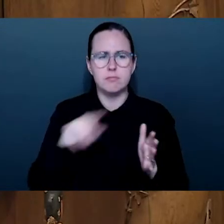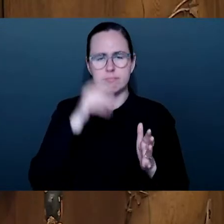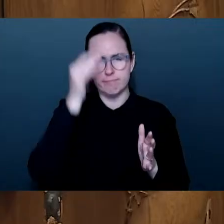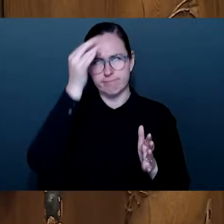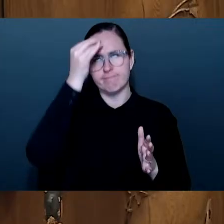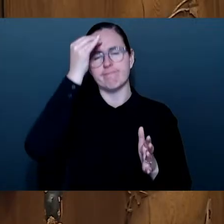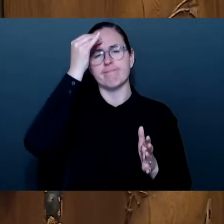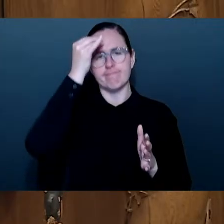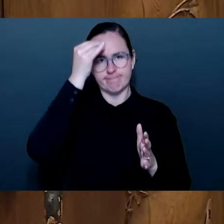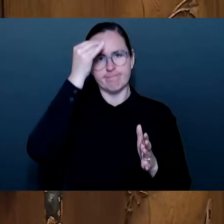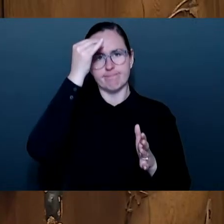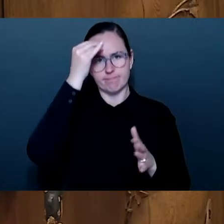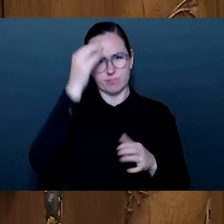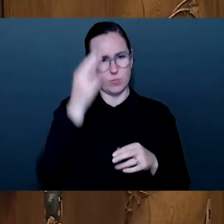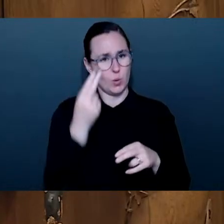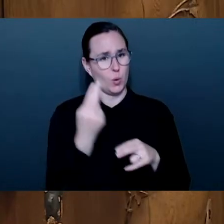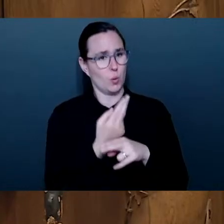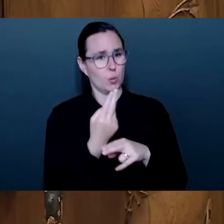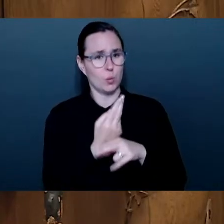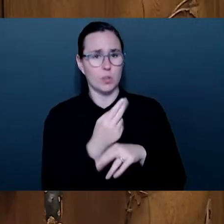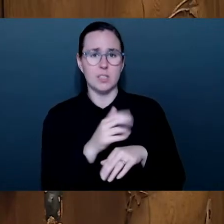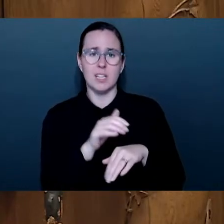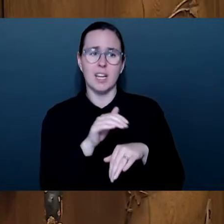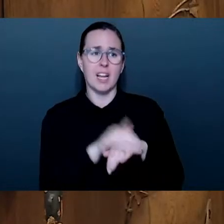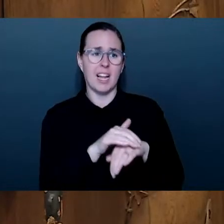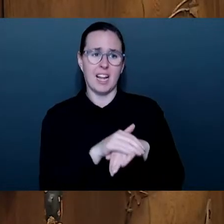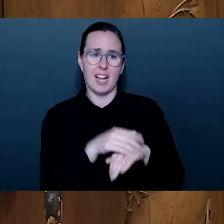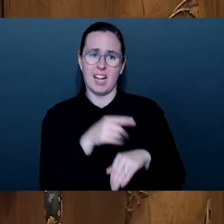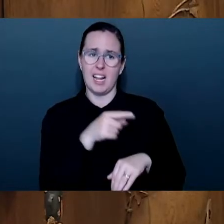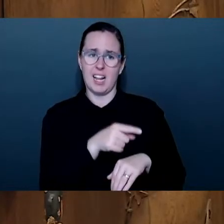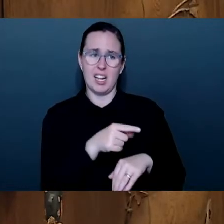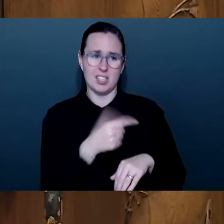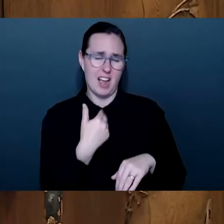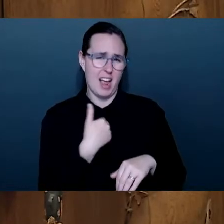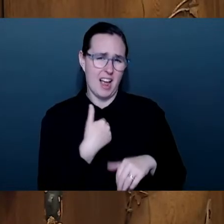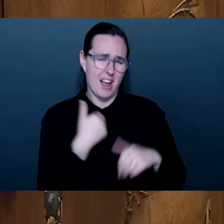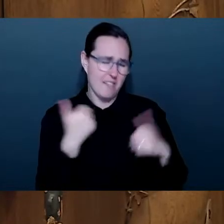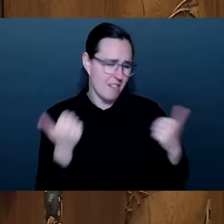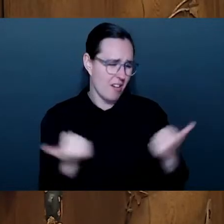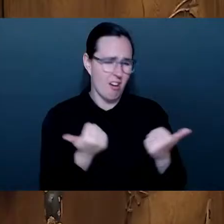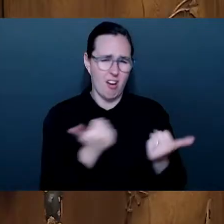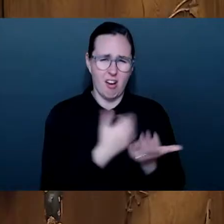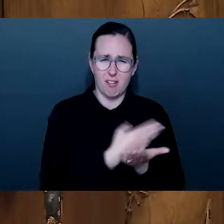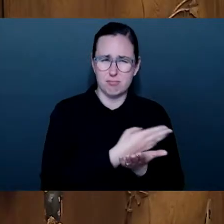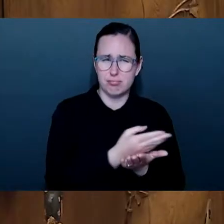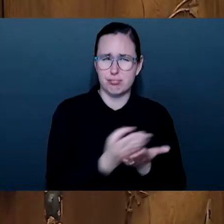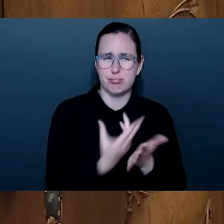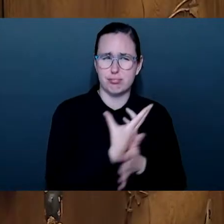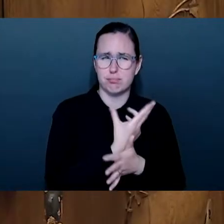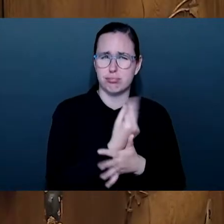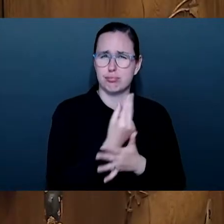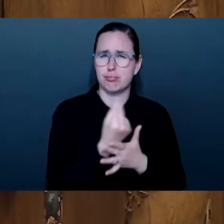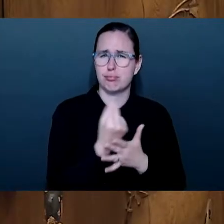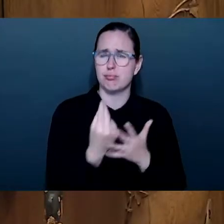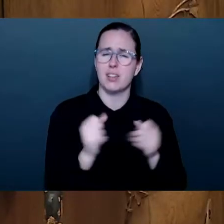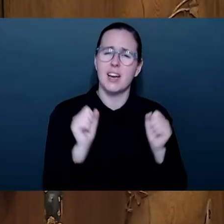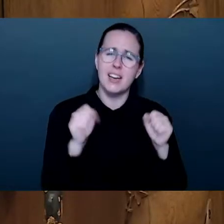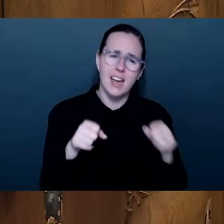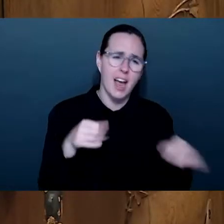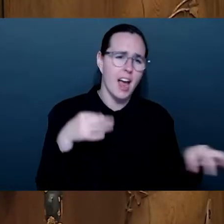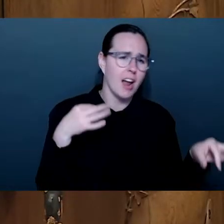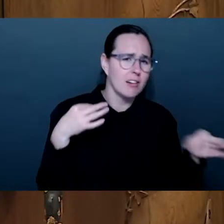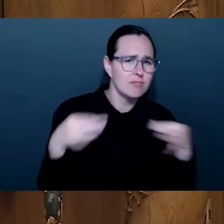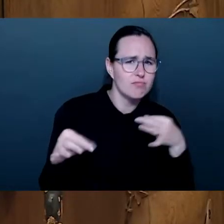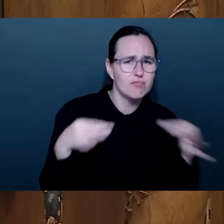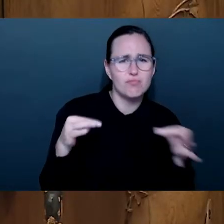indeed enormously rich and provides infinite scope for the expression of views in this chamber," unquote.